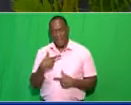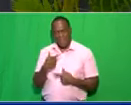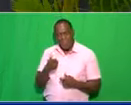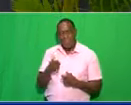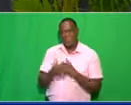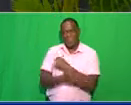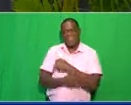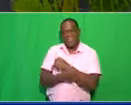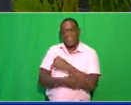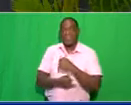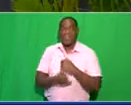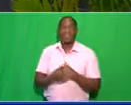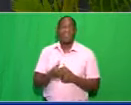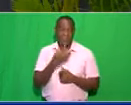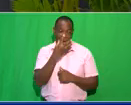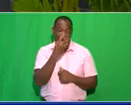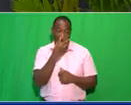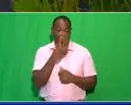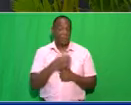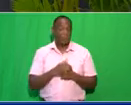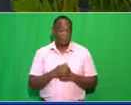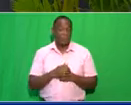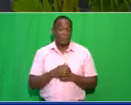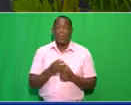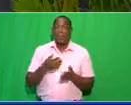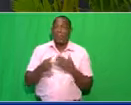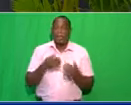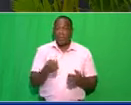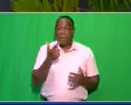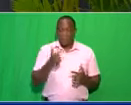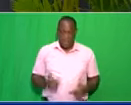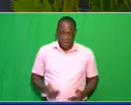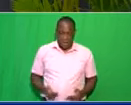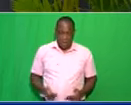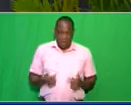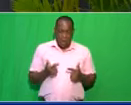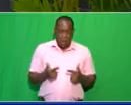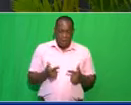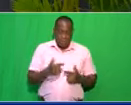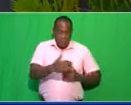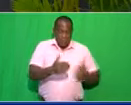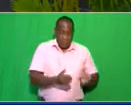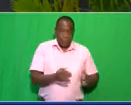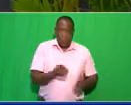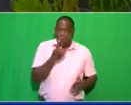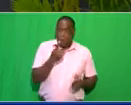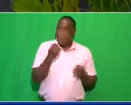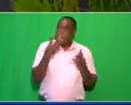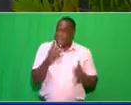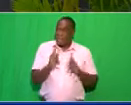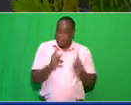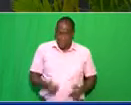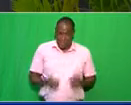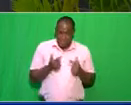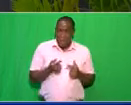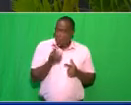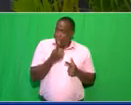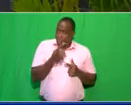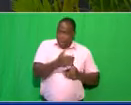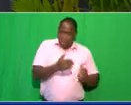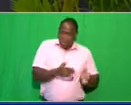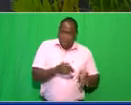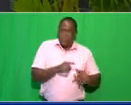in, you know, a one-room place, you're making sure that your students do very well. And when you look at their